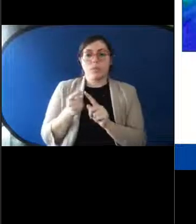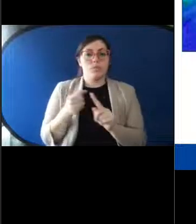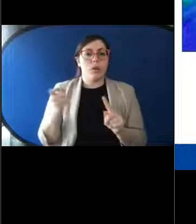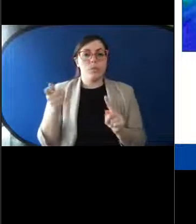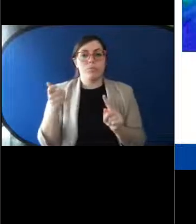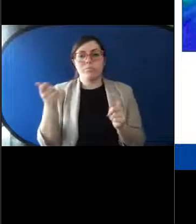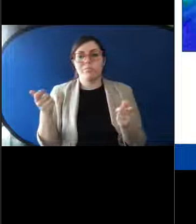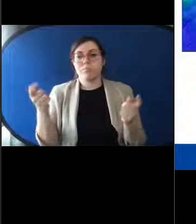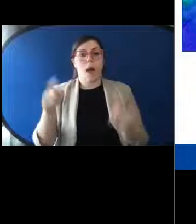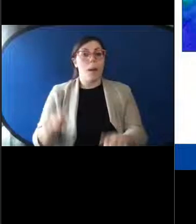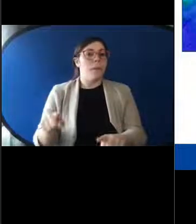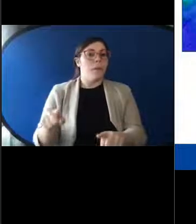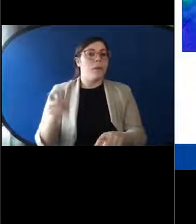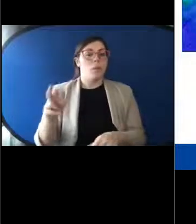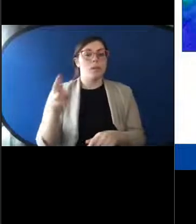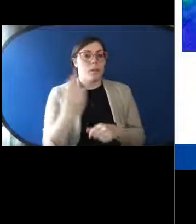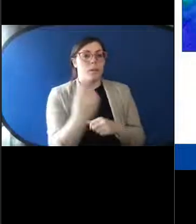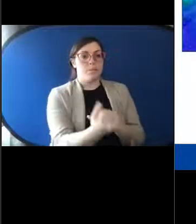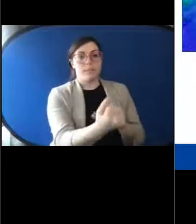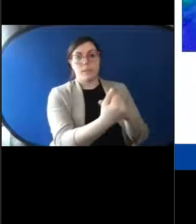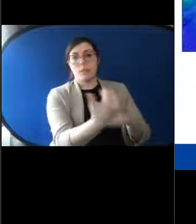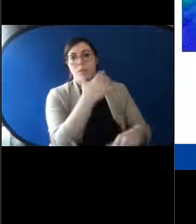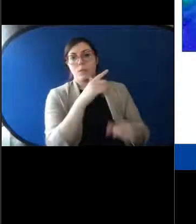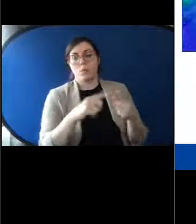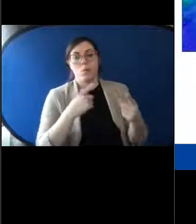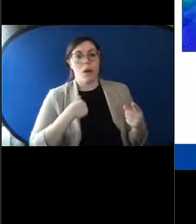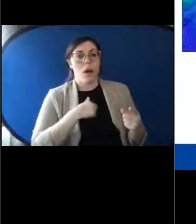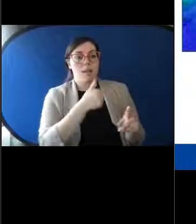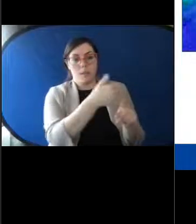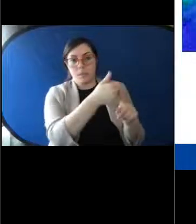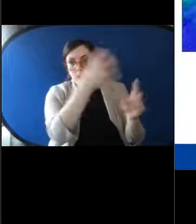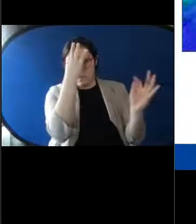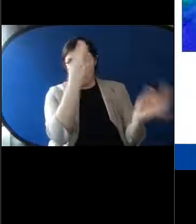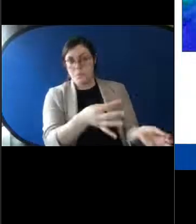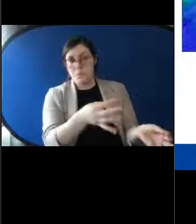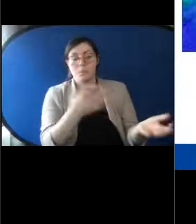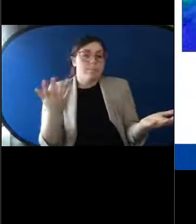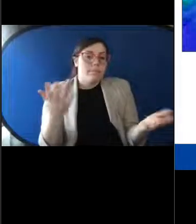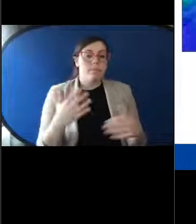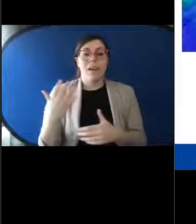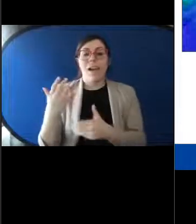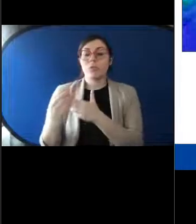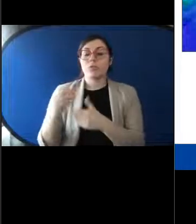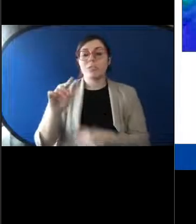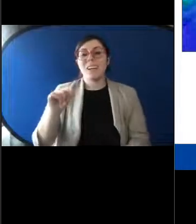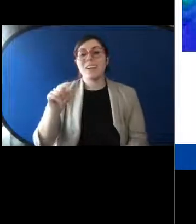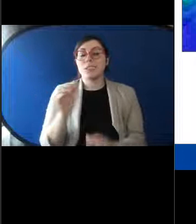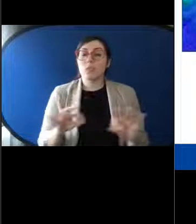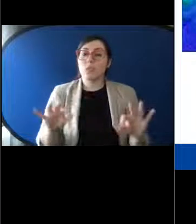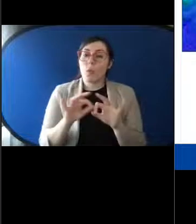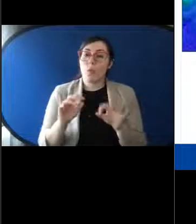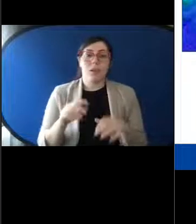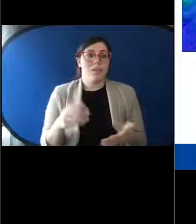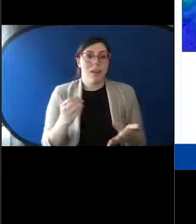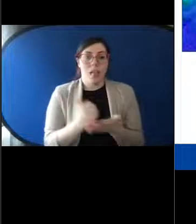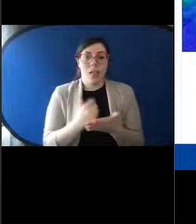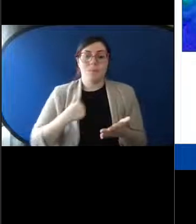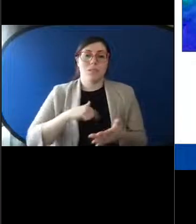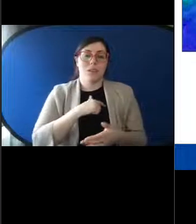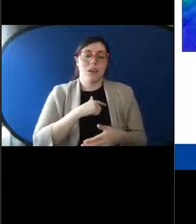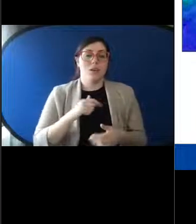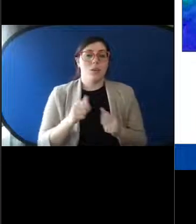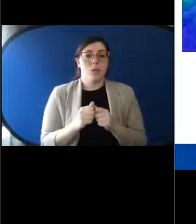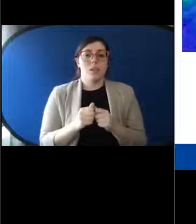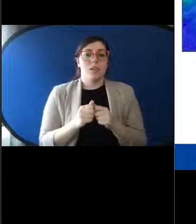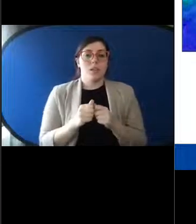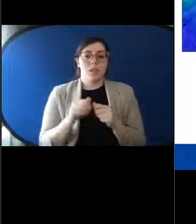was submitted to us voluntarily. External data is increasingly important to us. It's a critical part of our ocean mapping objectives, and